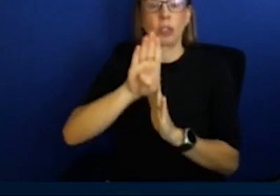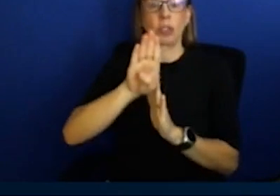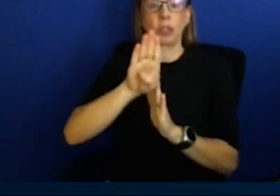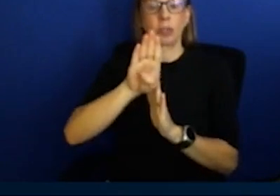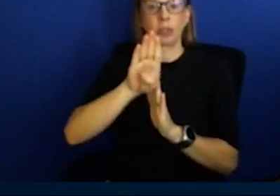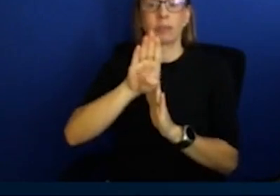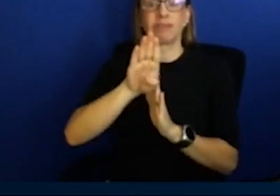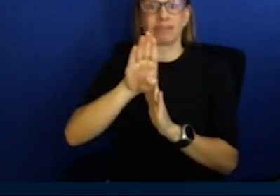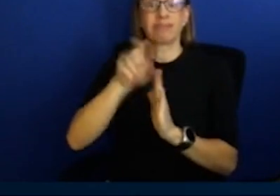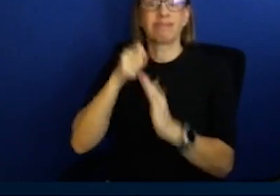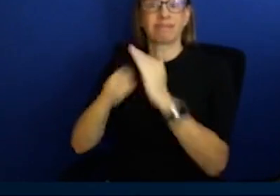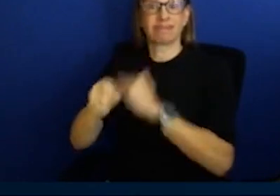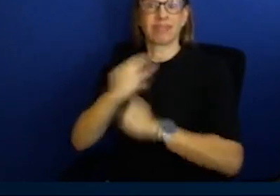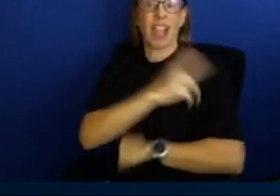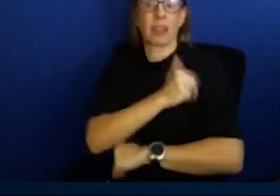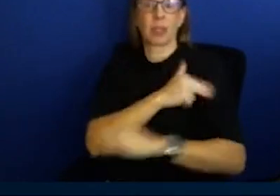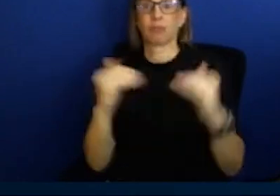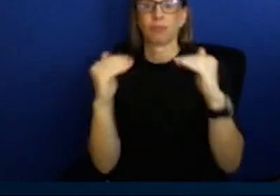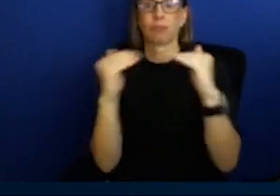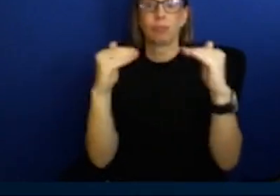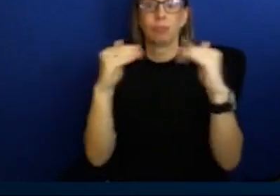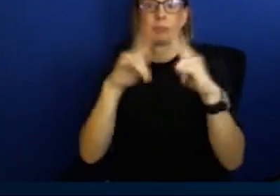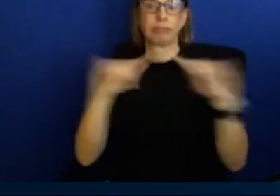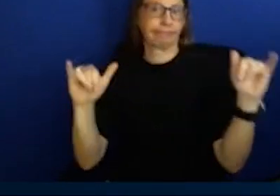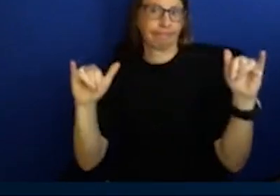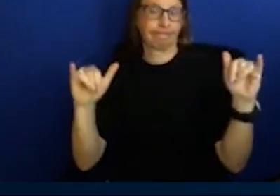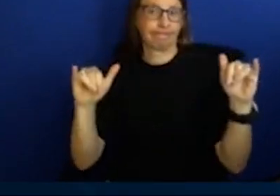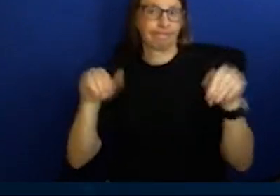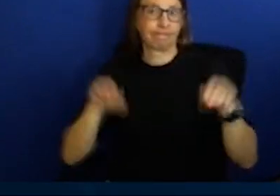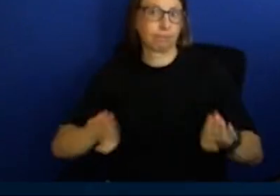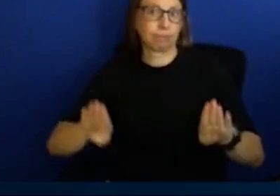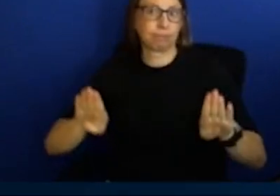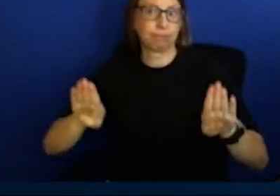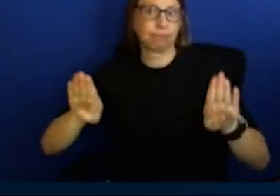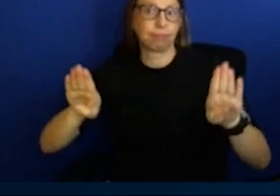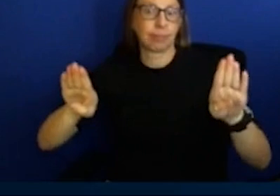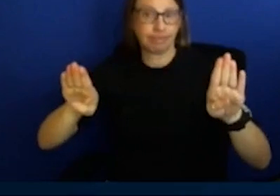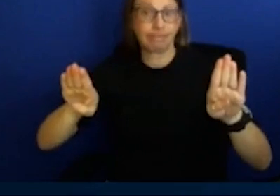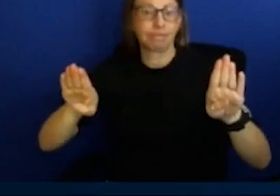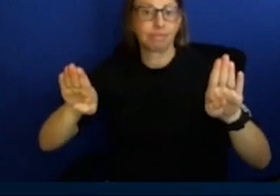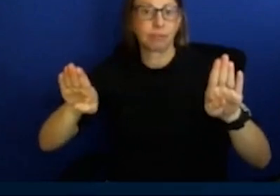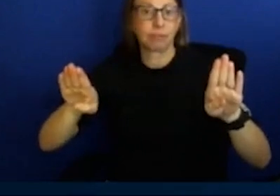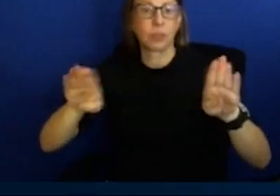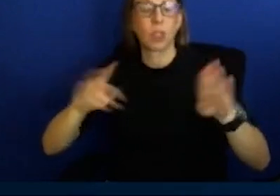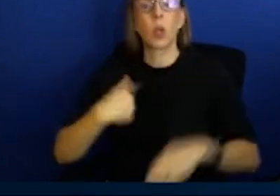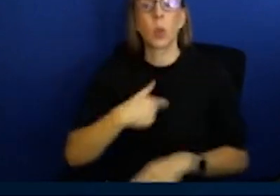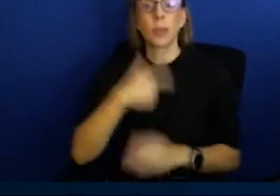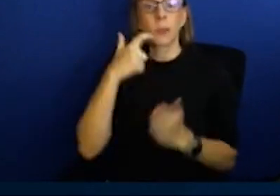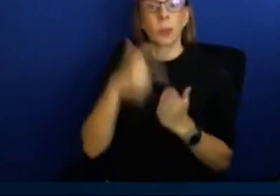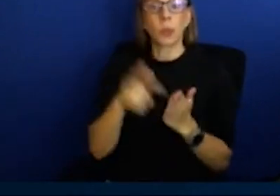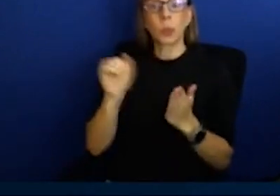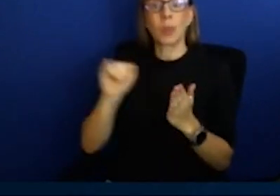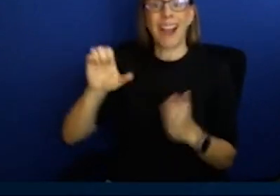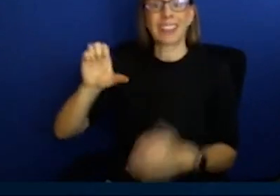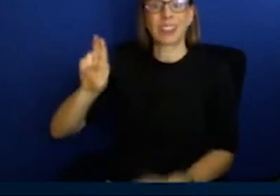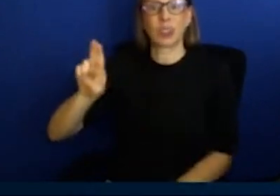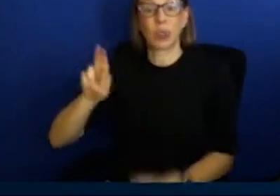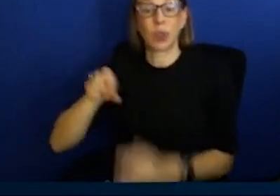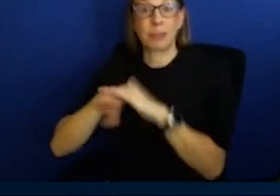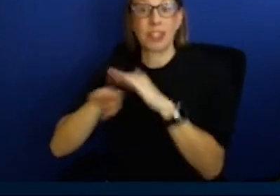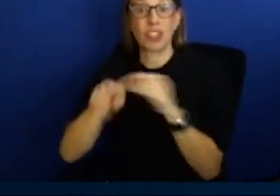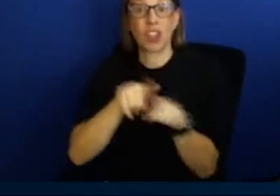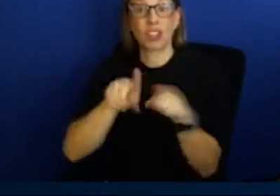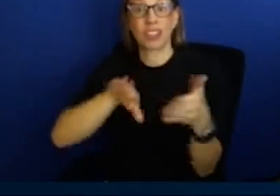with hospitalizations almost at the same time. Those two trends go together. We see that ICU admissions and deaths